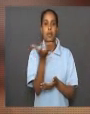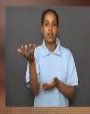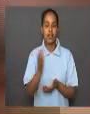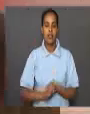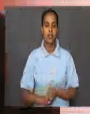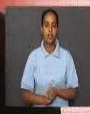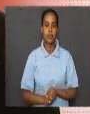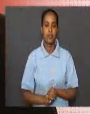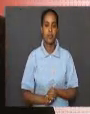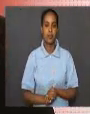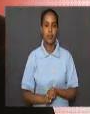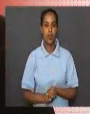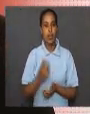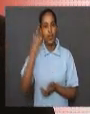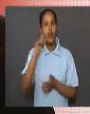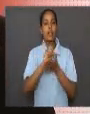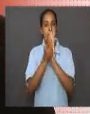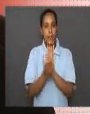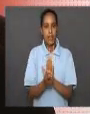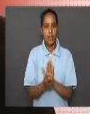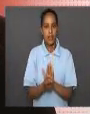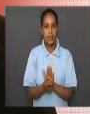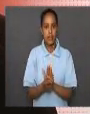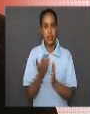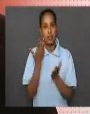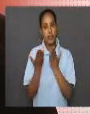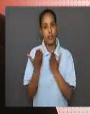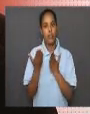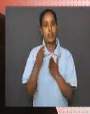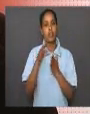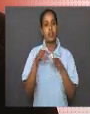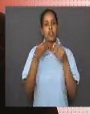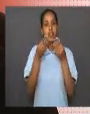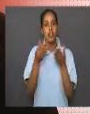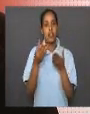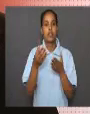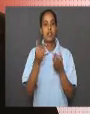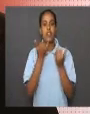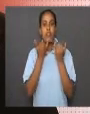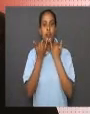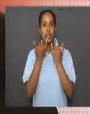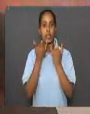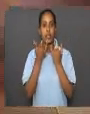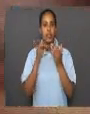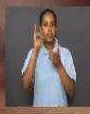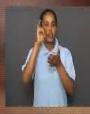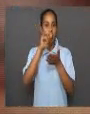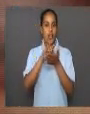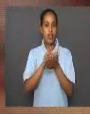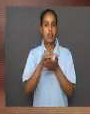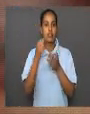substance. For example, if you were given the information that